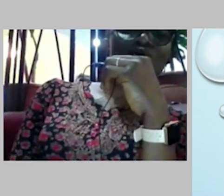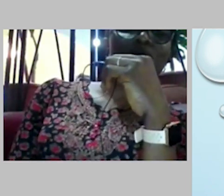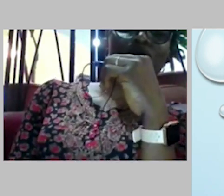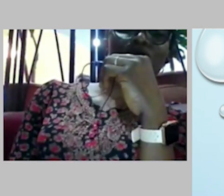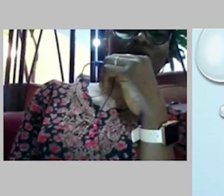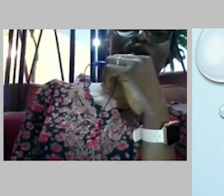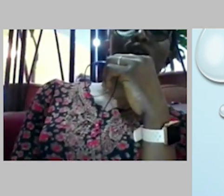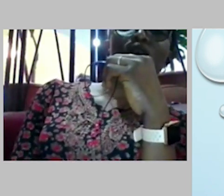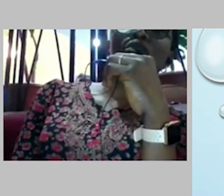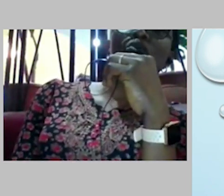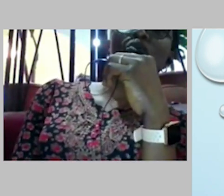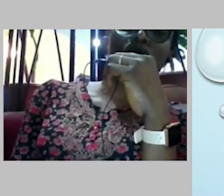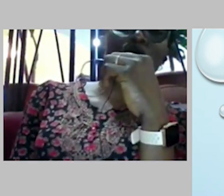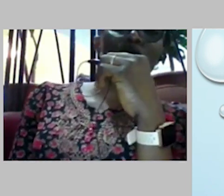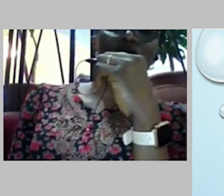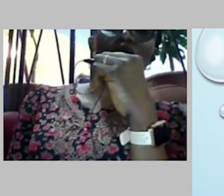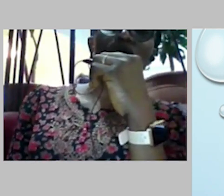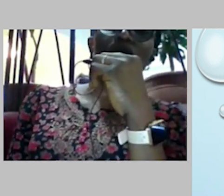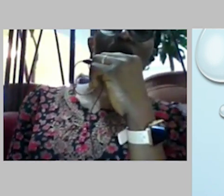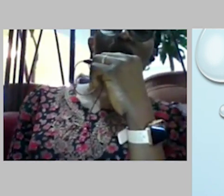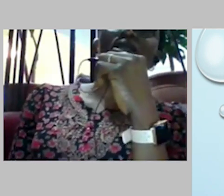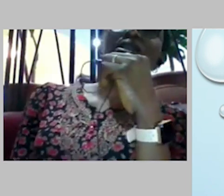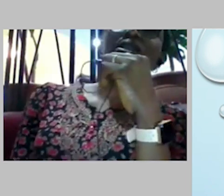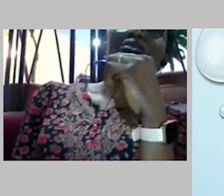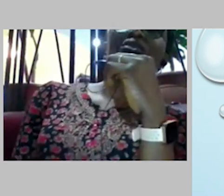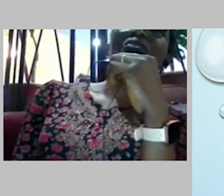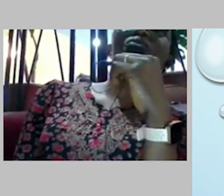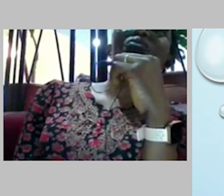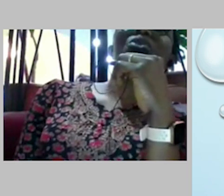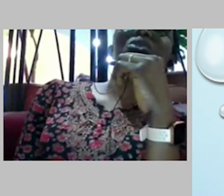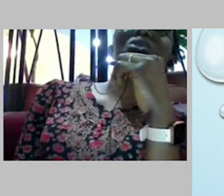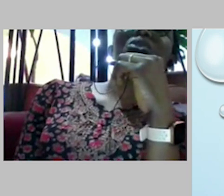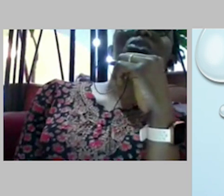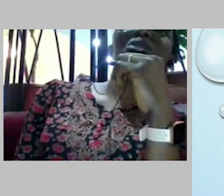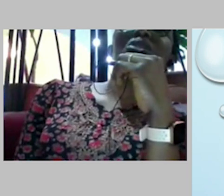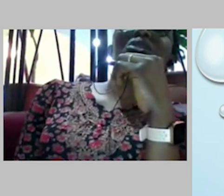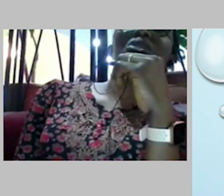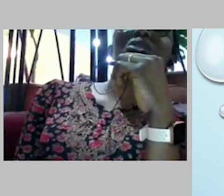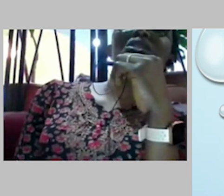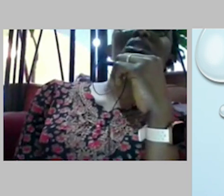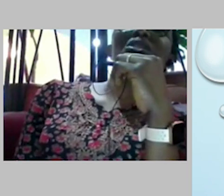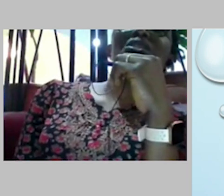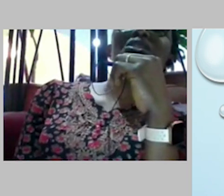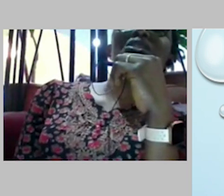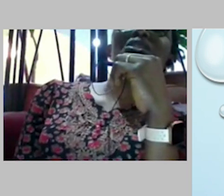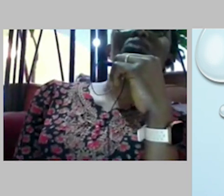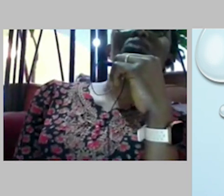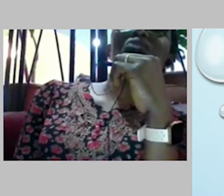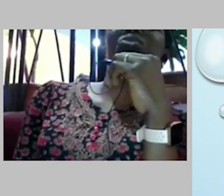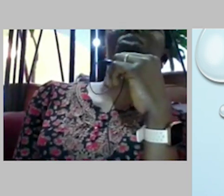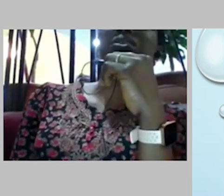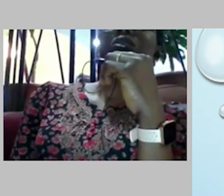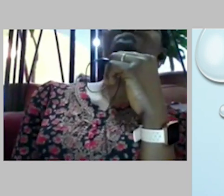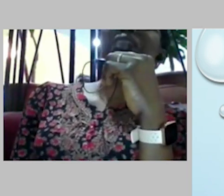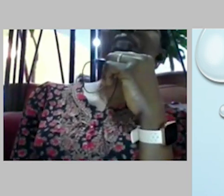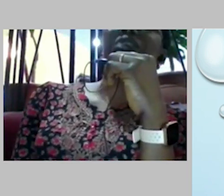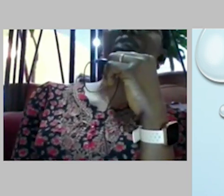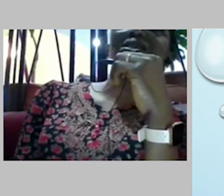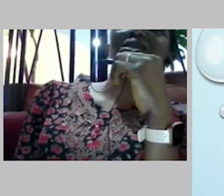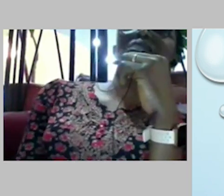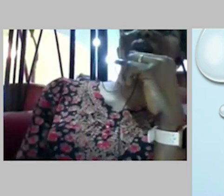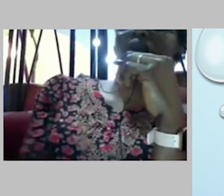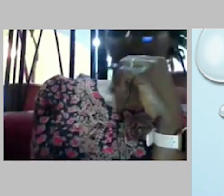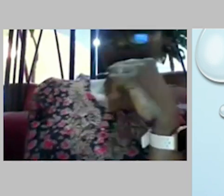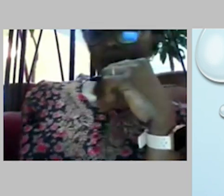not give room for equal opportunities for persons with disabilities. Of course, we still have this in some